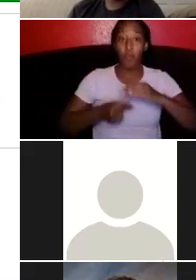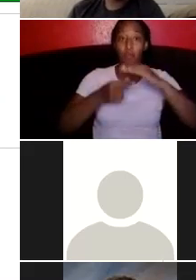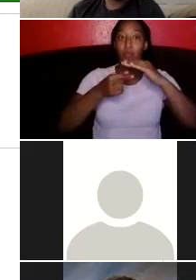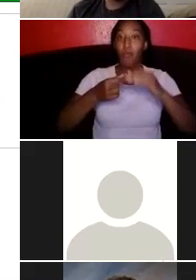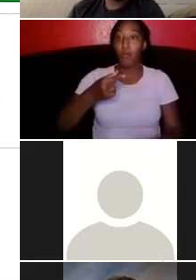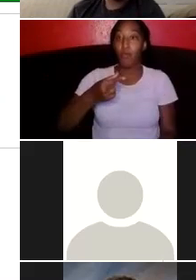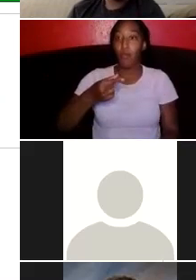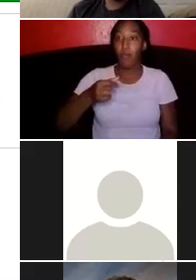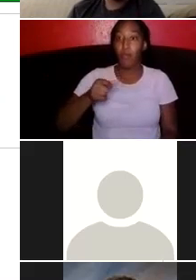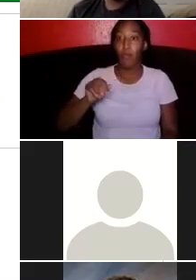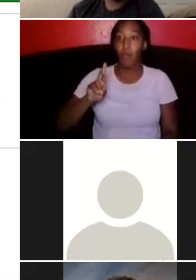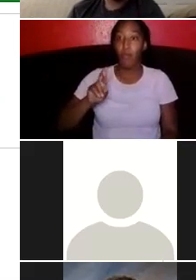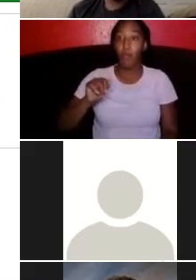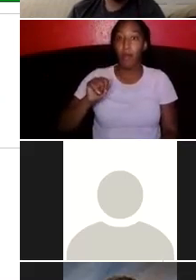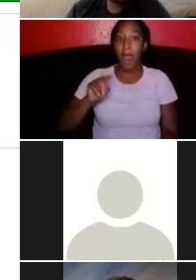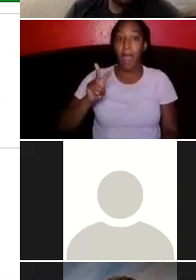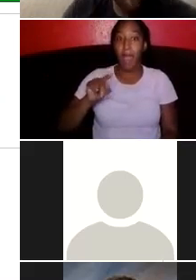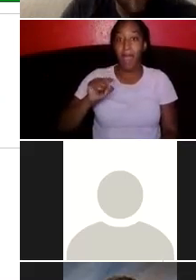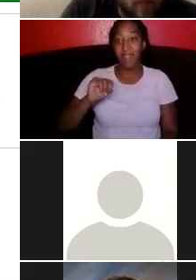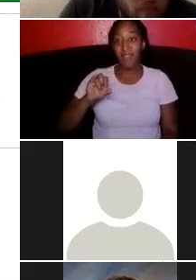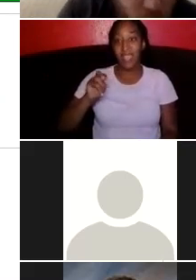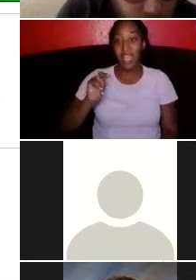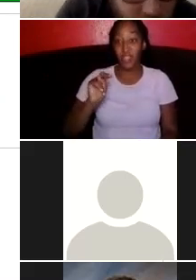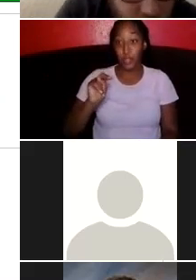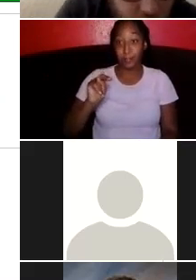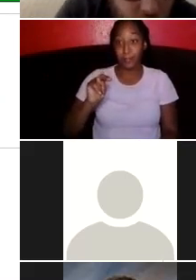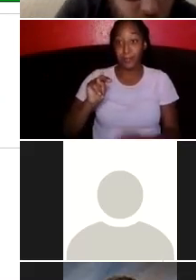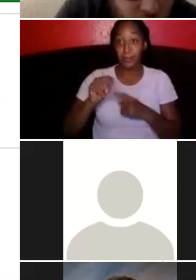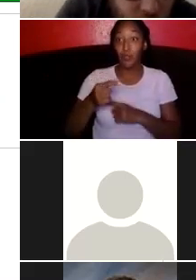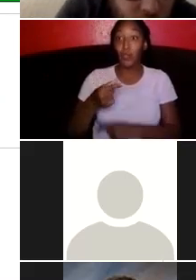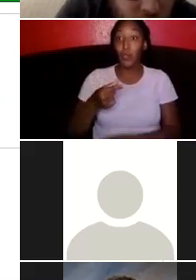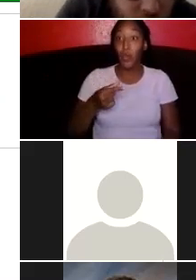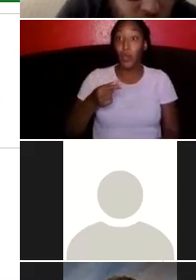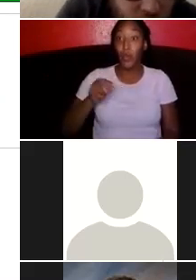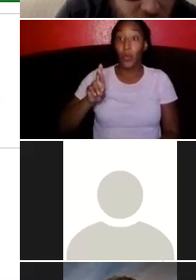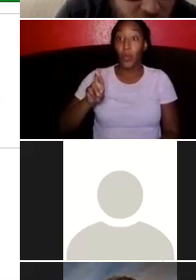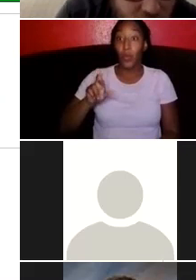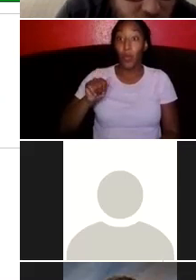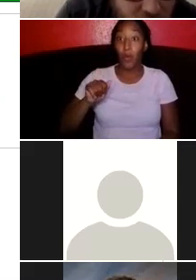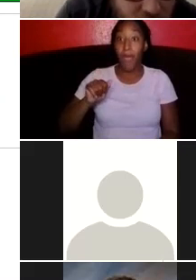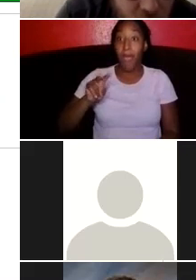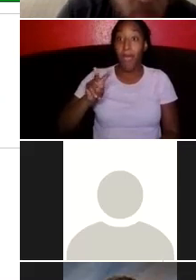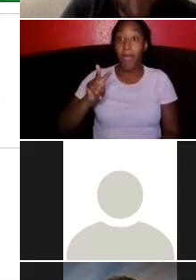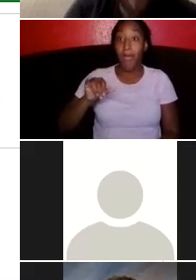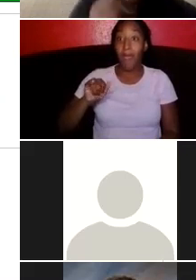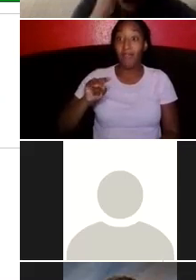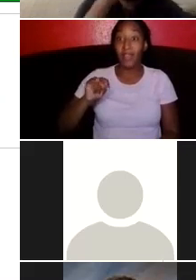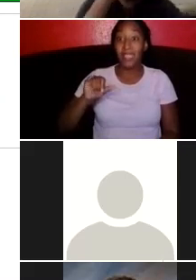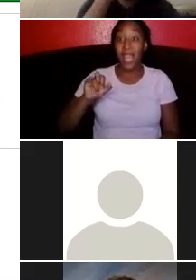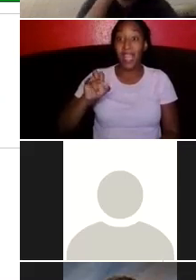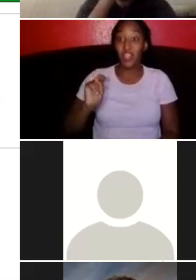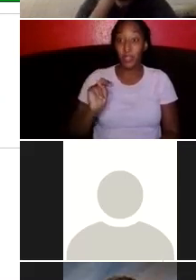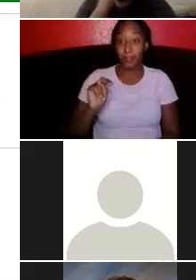So we have talked about gravity, but we've talked about gravity from the perspective